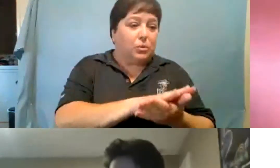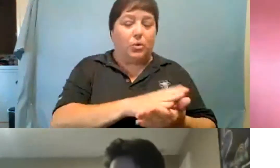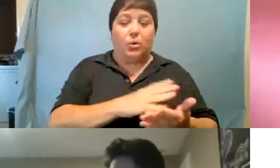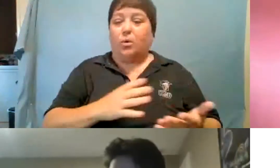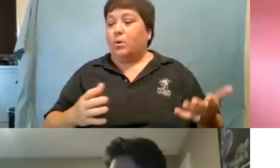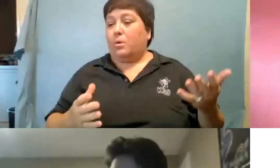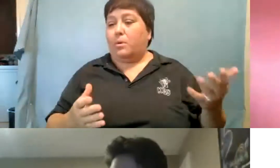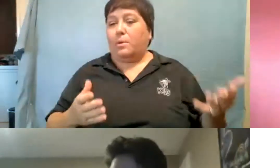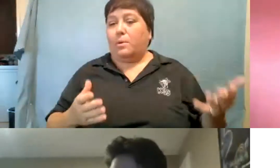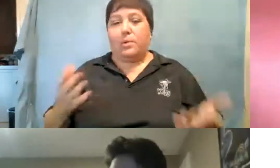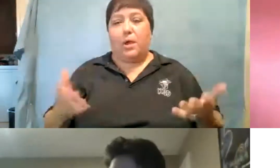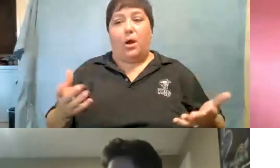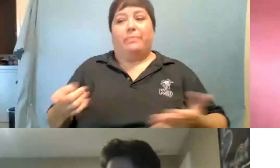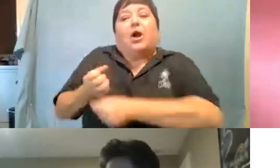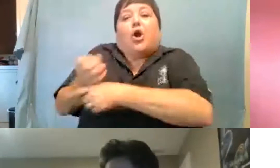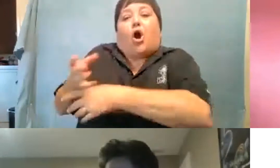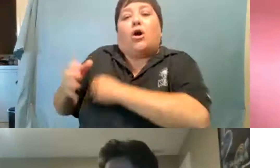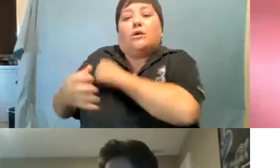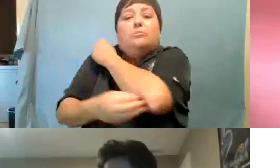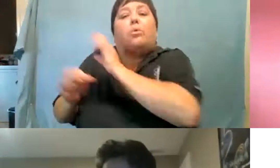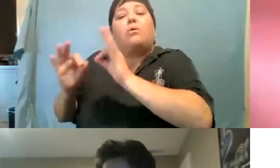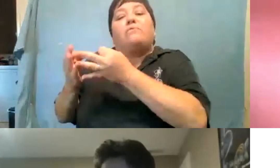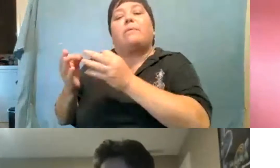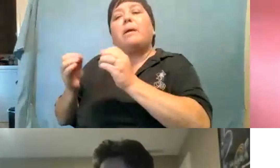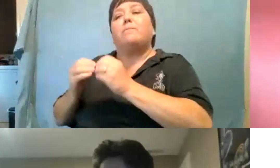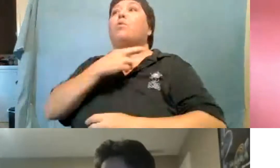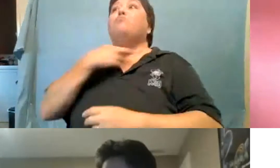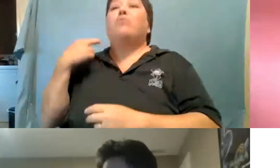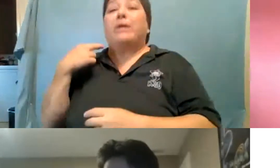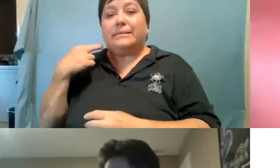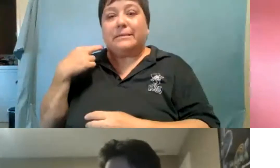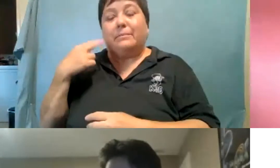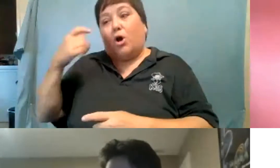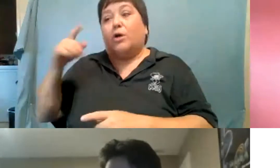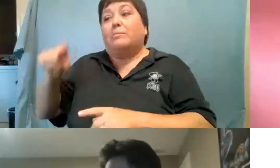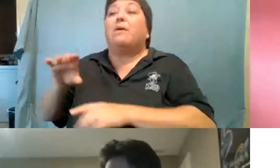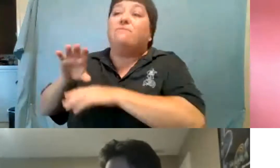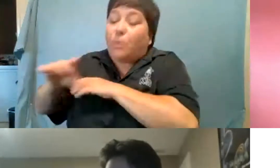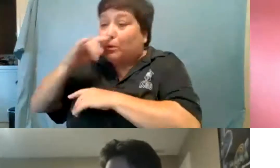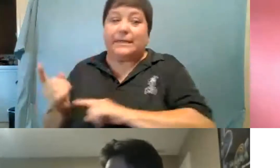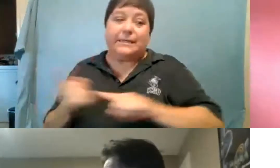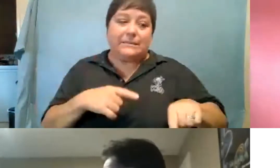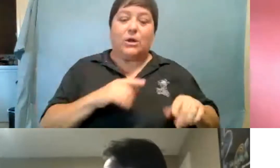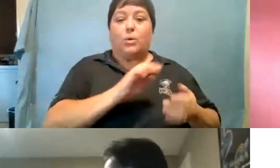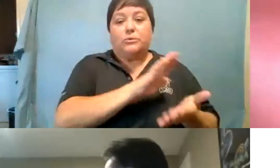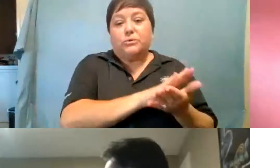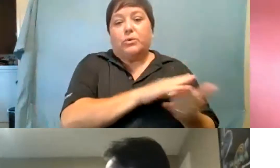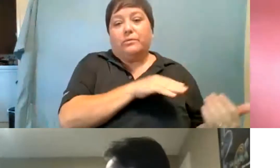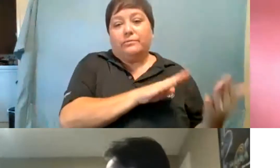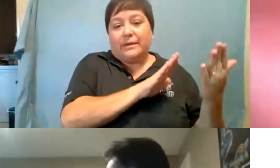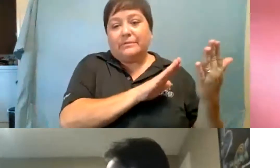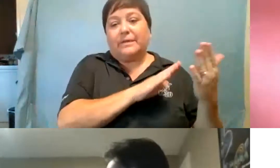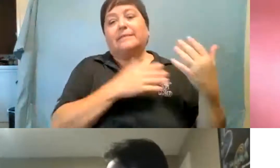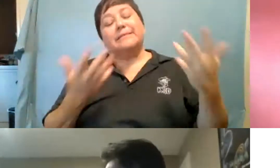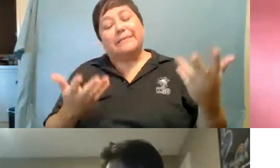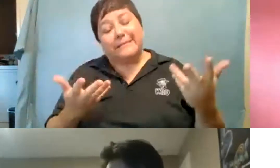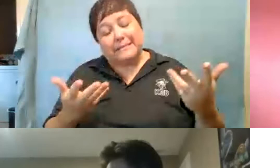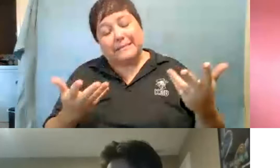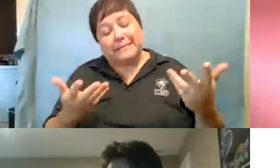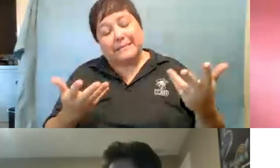income families to be at risk for getting COVID-19. So again, these are all great